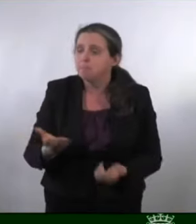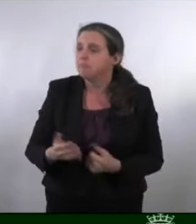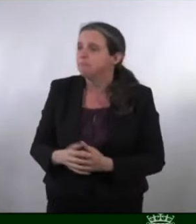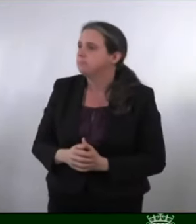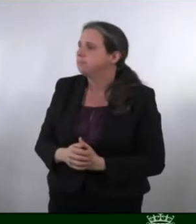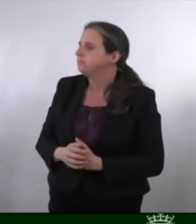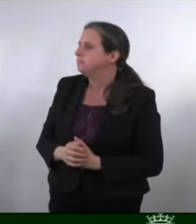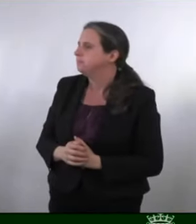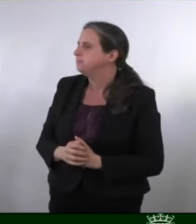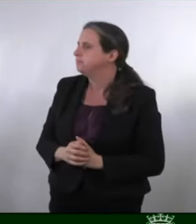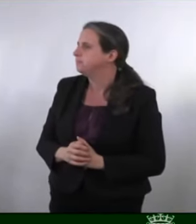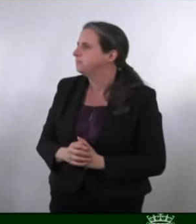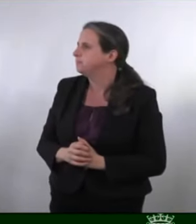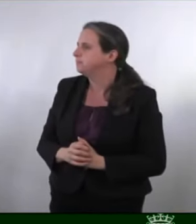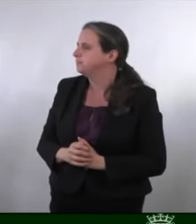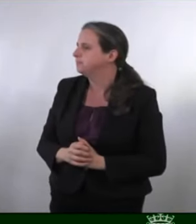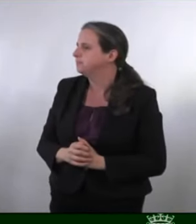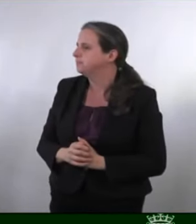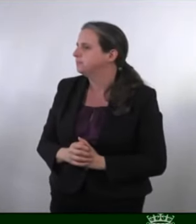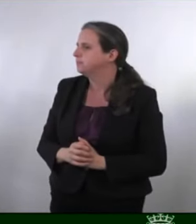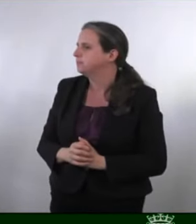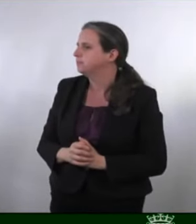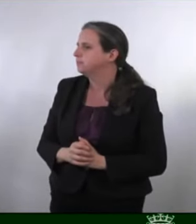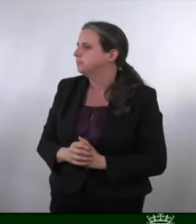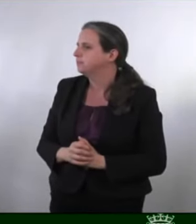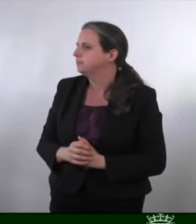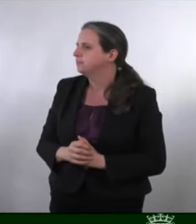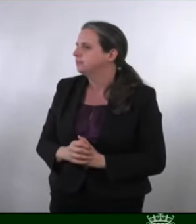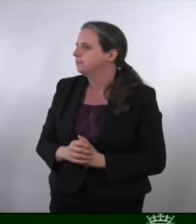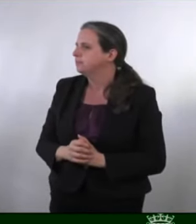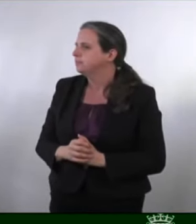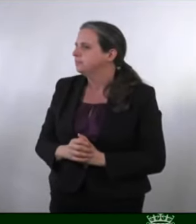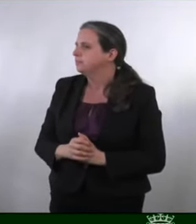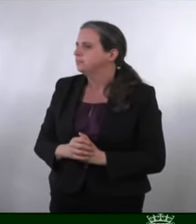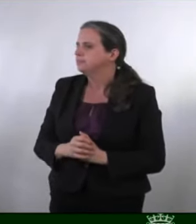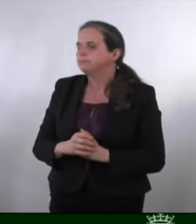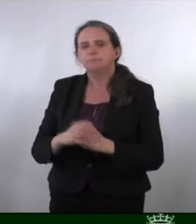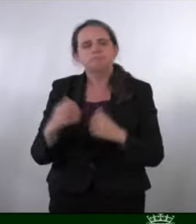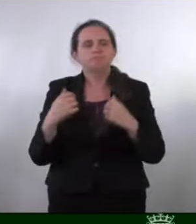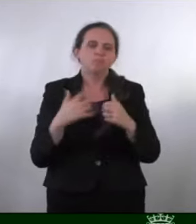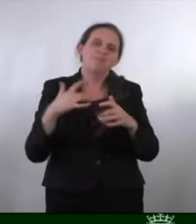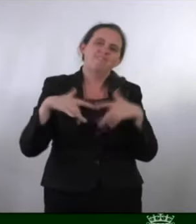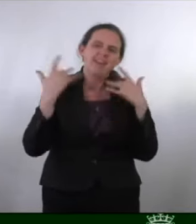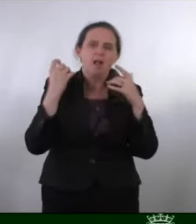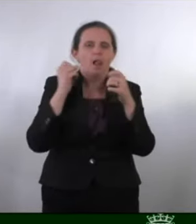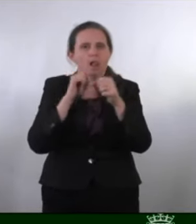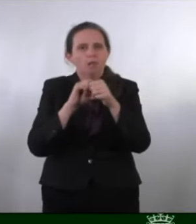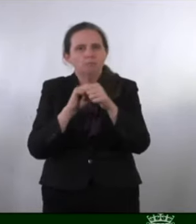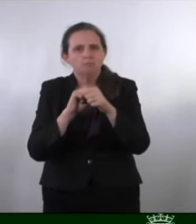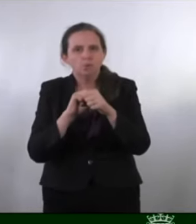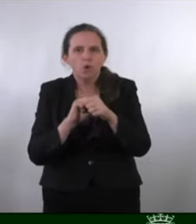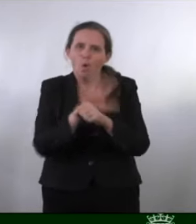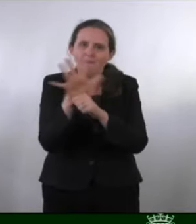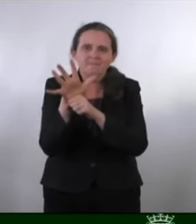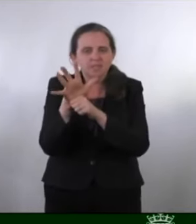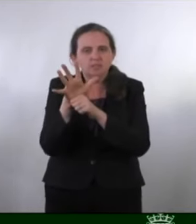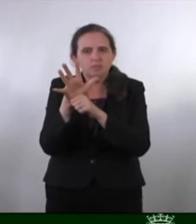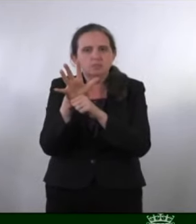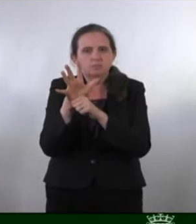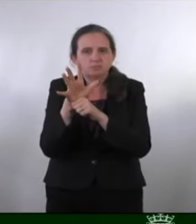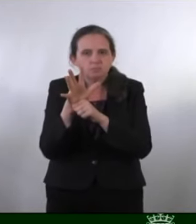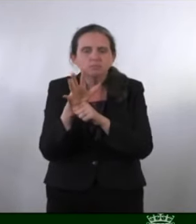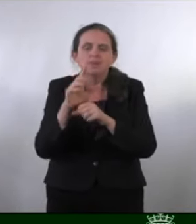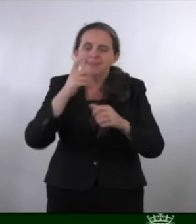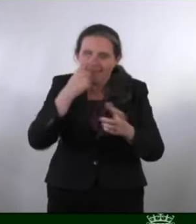Speaker, we think that we've been able to get the virus down and to get it down through a